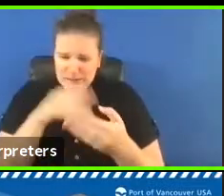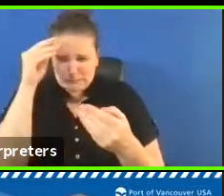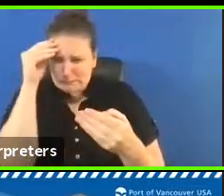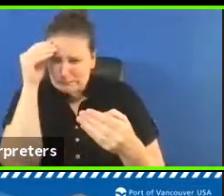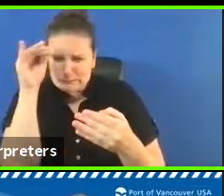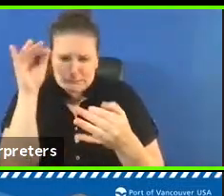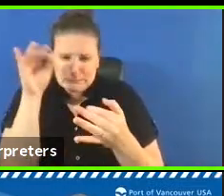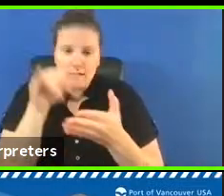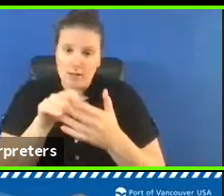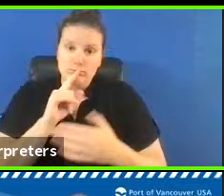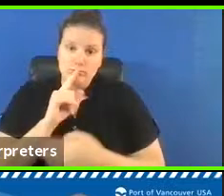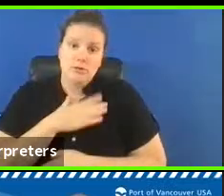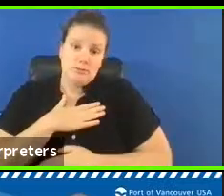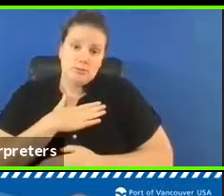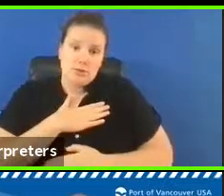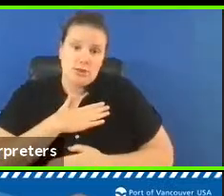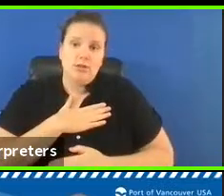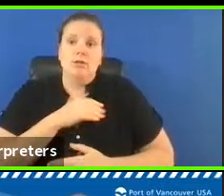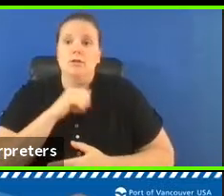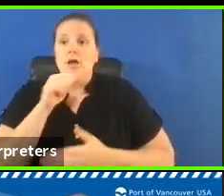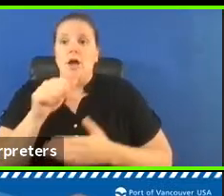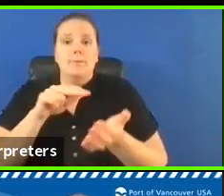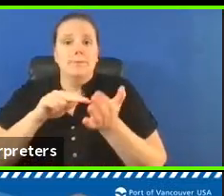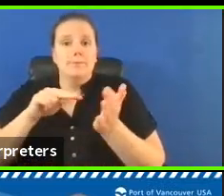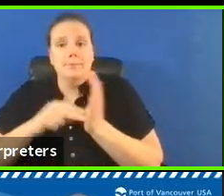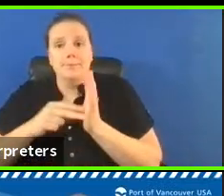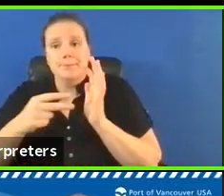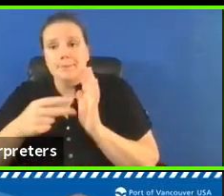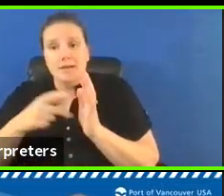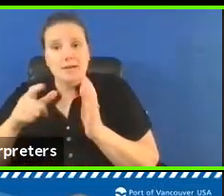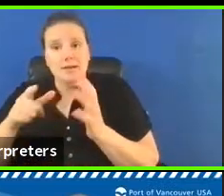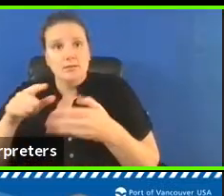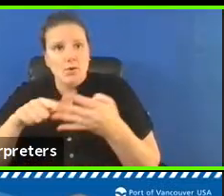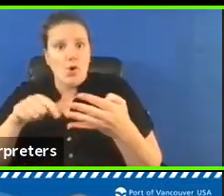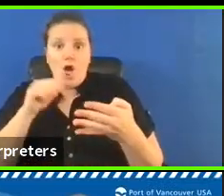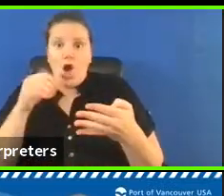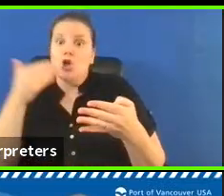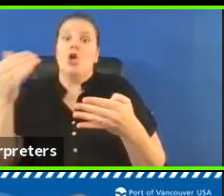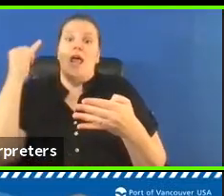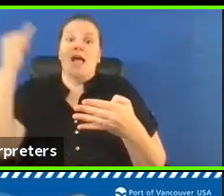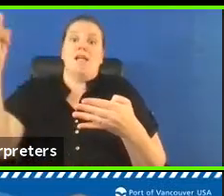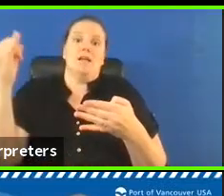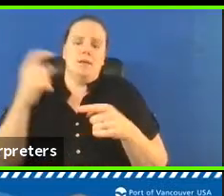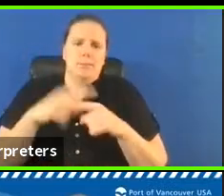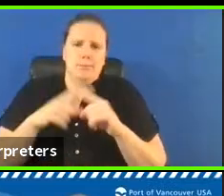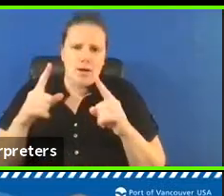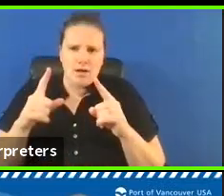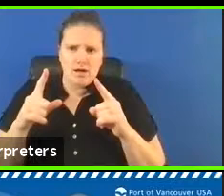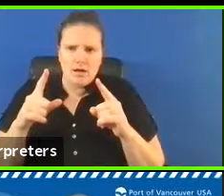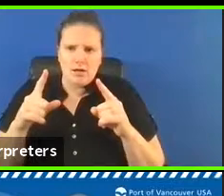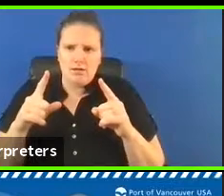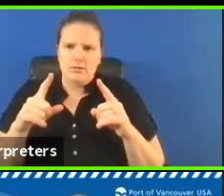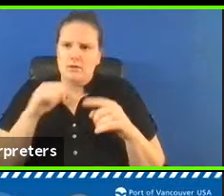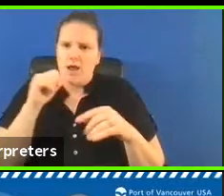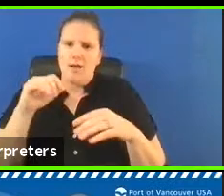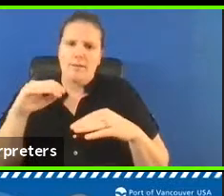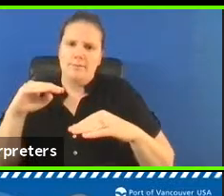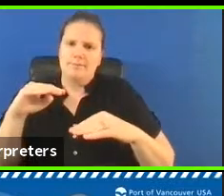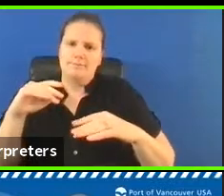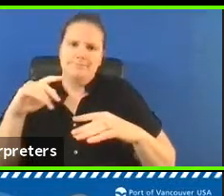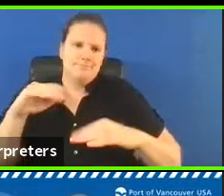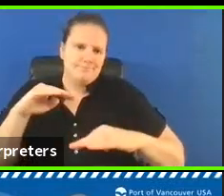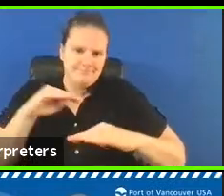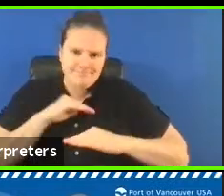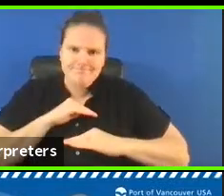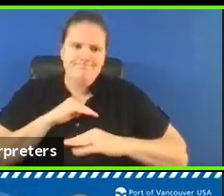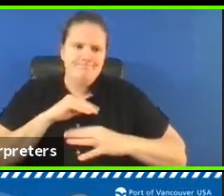much appreciated. And it doesn't mean that they weren't good ideas, but they don't meet all of the purpose and need of what we're